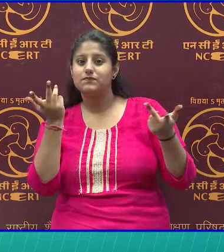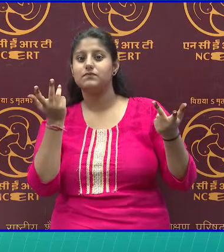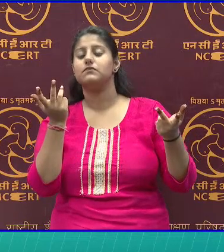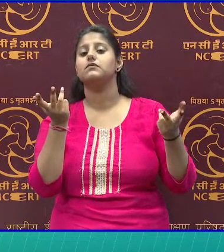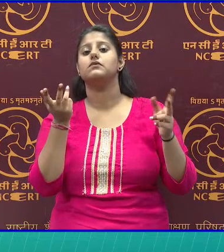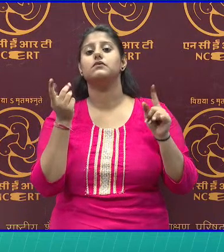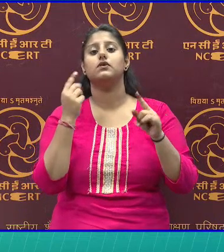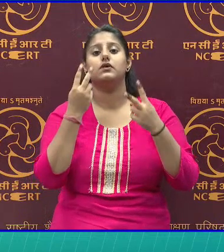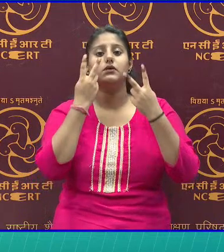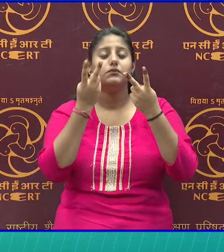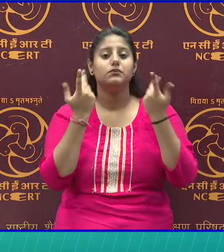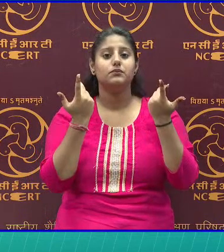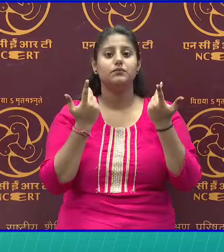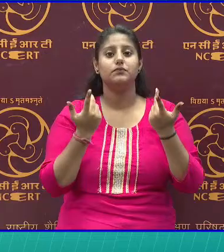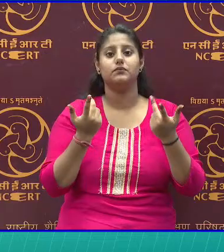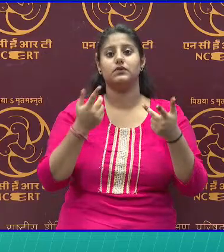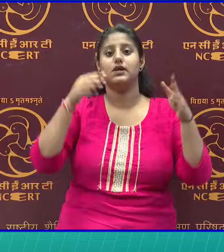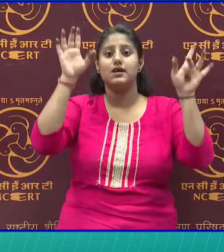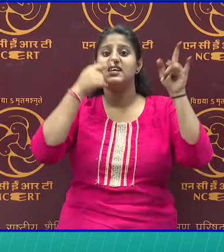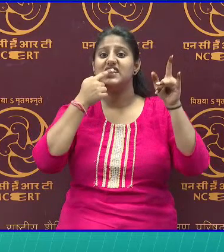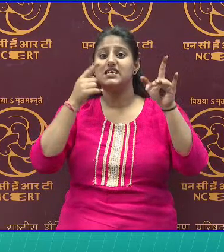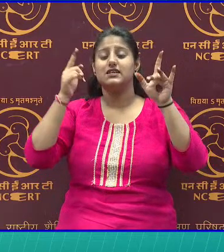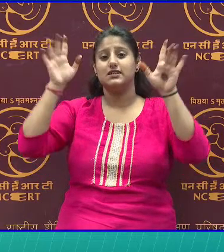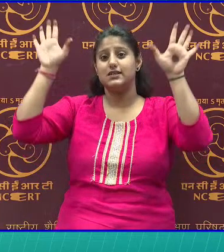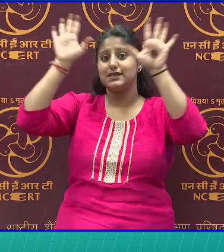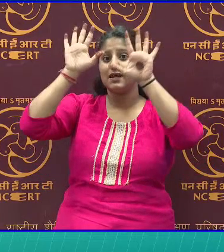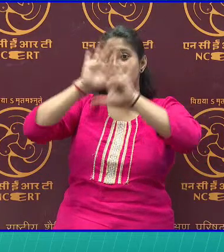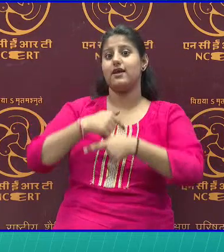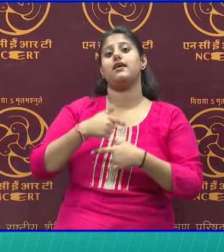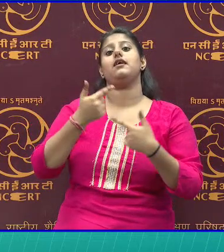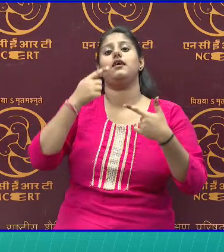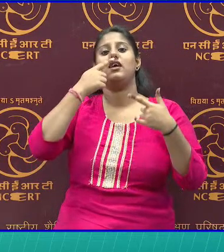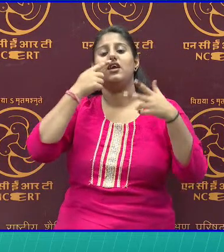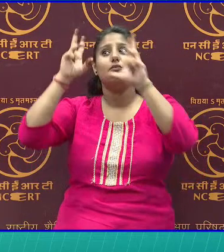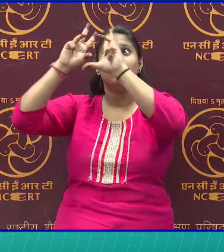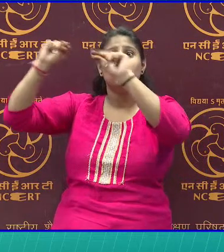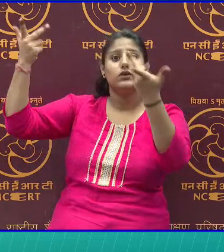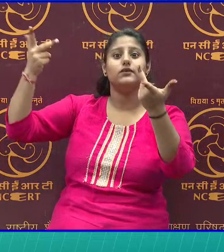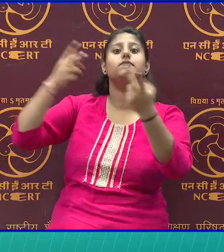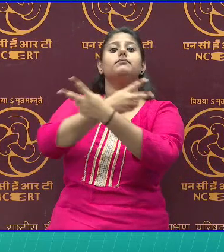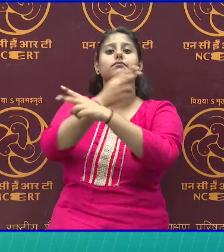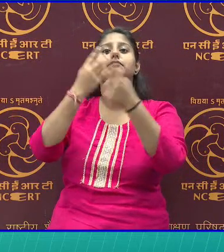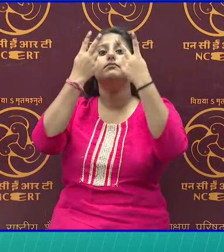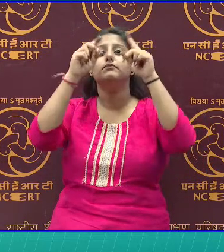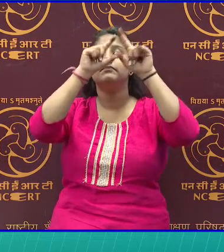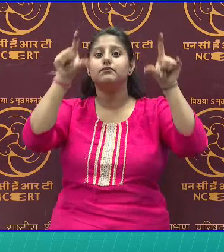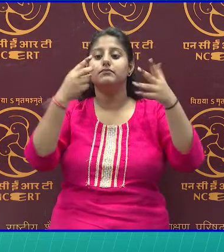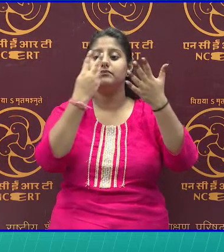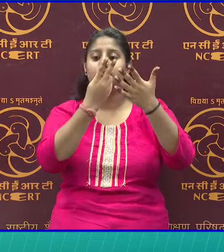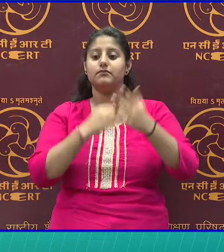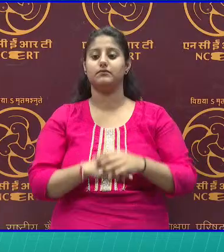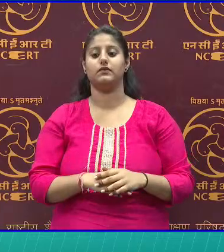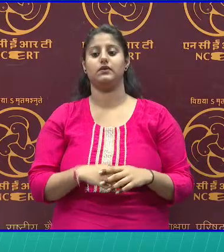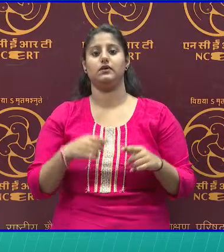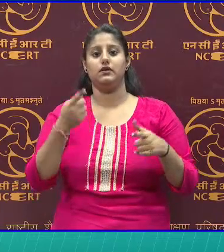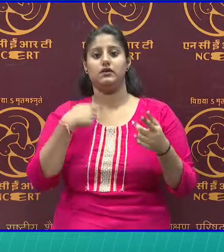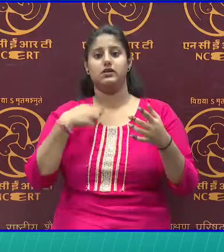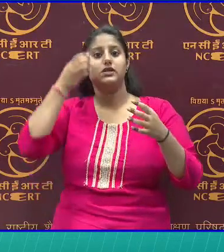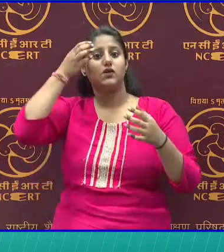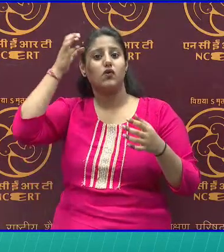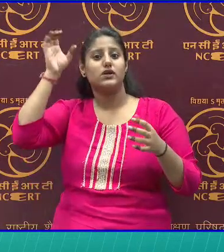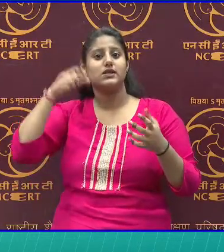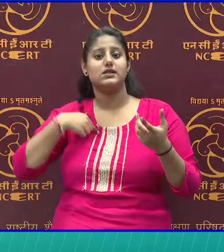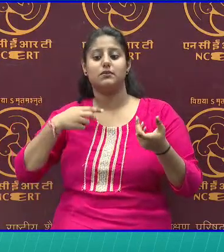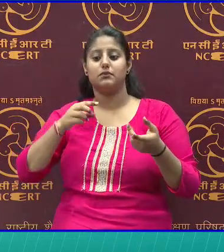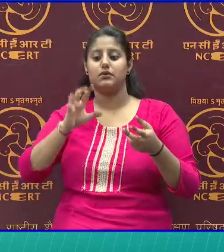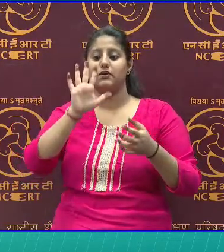the sky and moon. So we have kind of these kind of concepts under